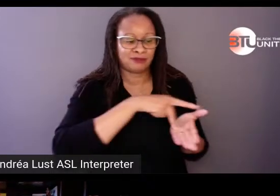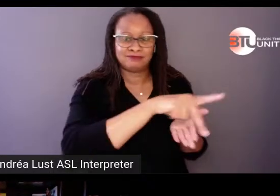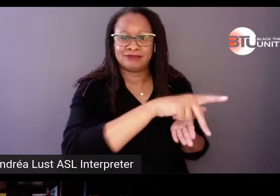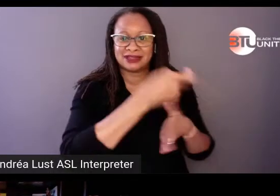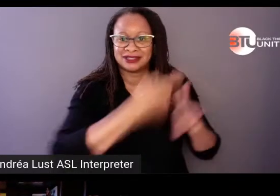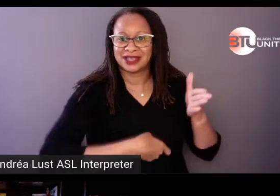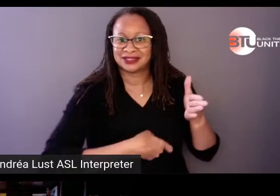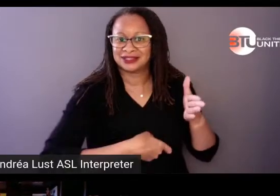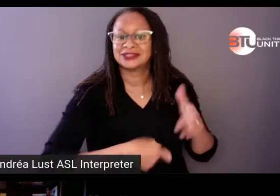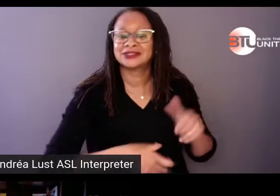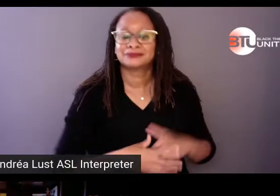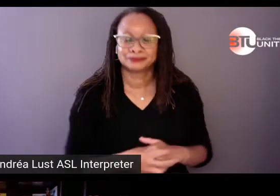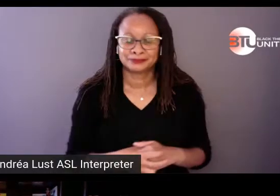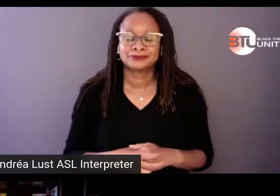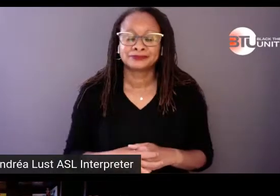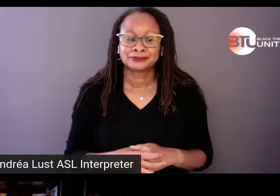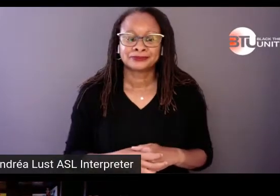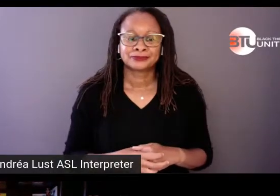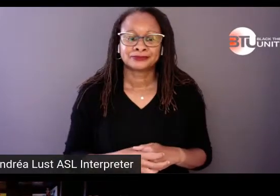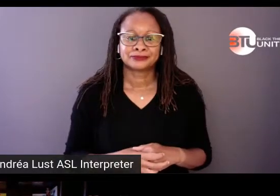taxes.